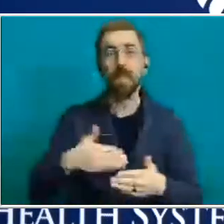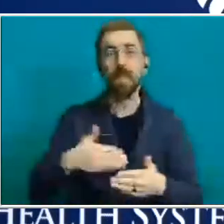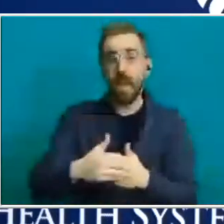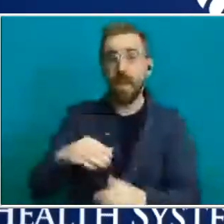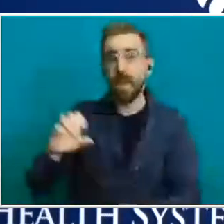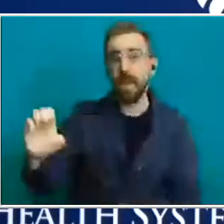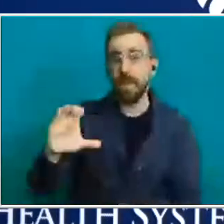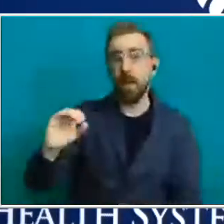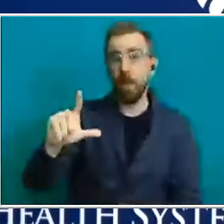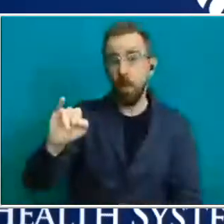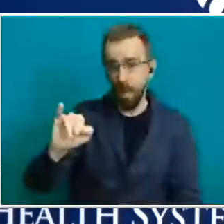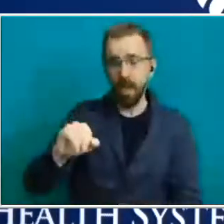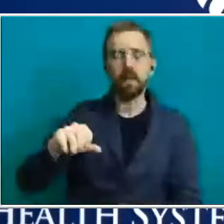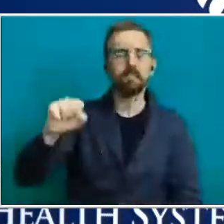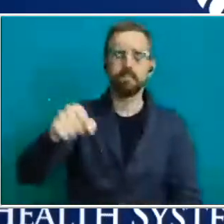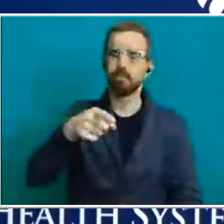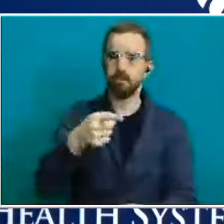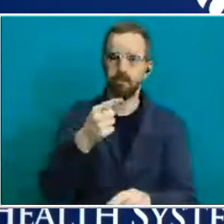you were right,